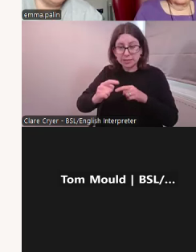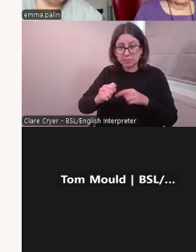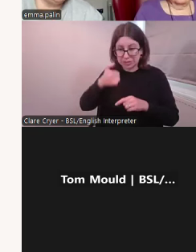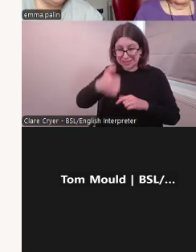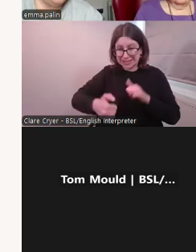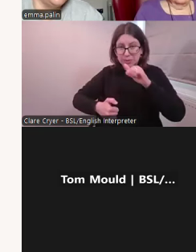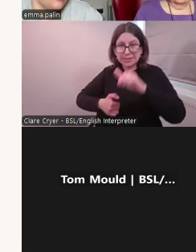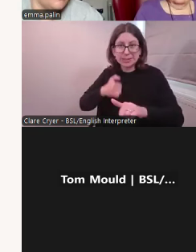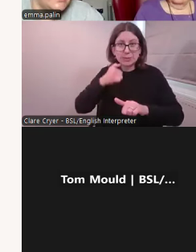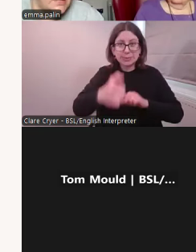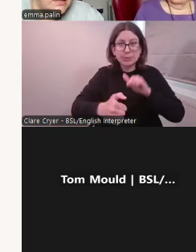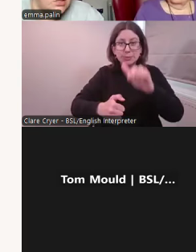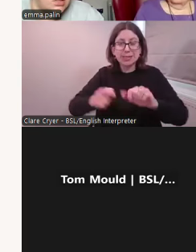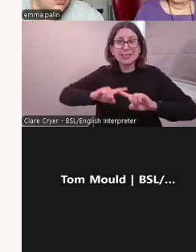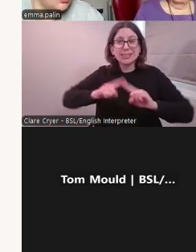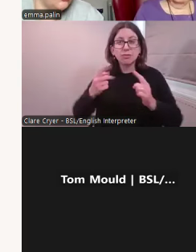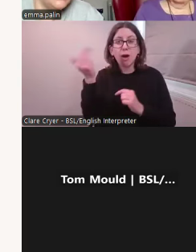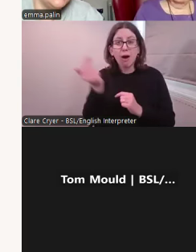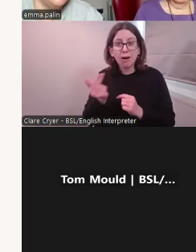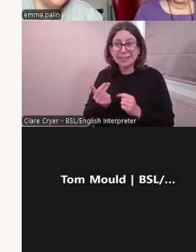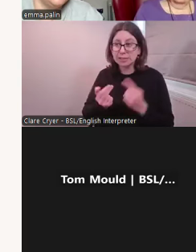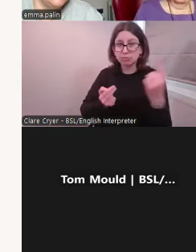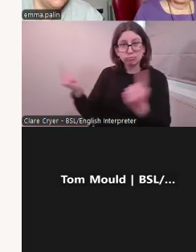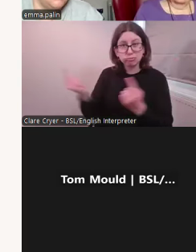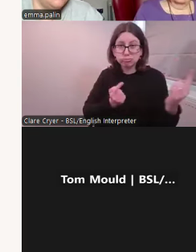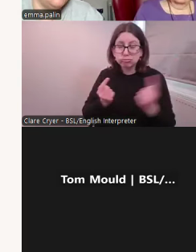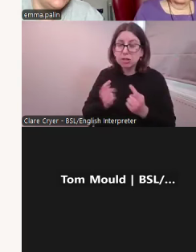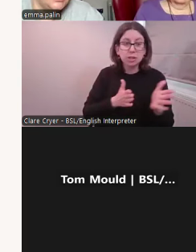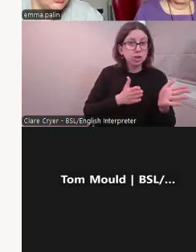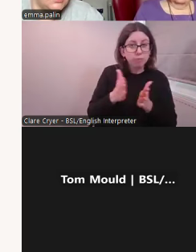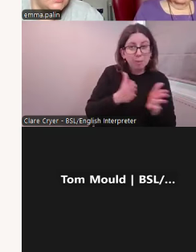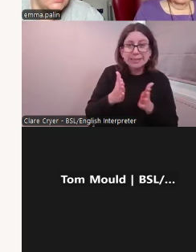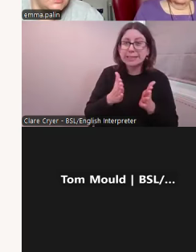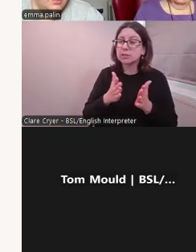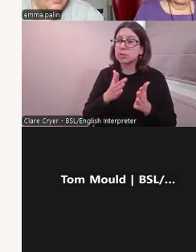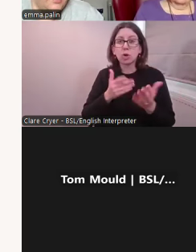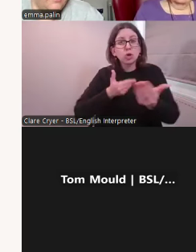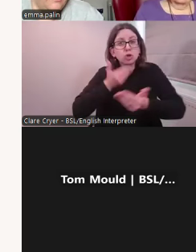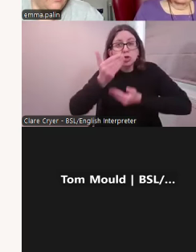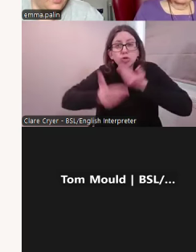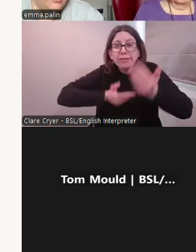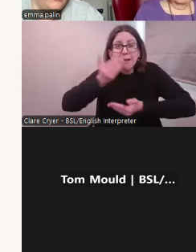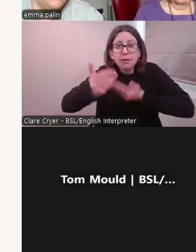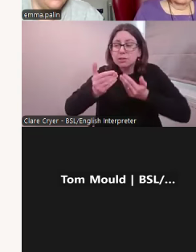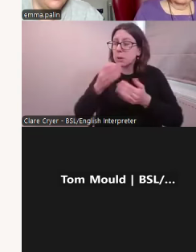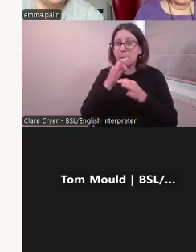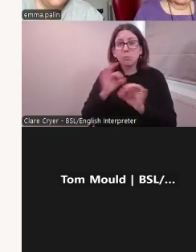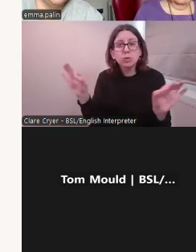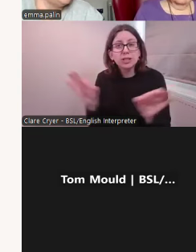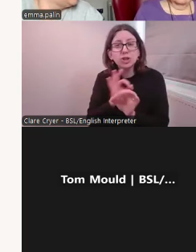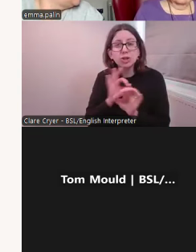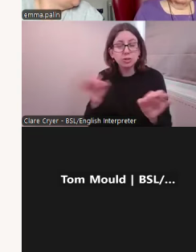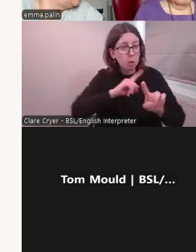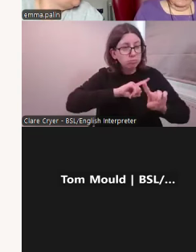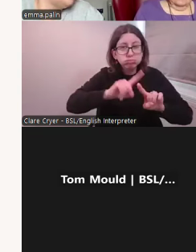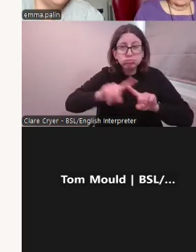were ranging from ceramicists to storytellers, musicians, a real